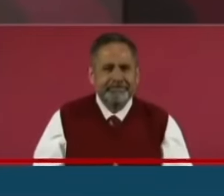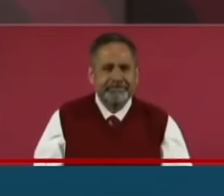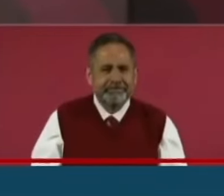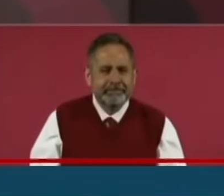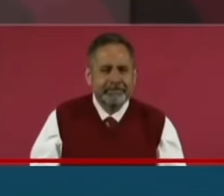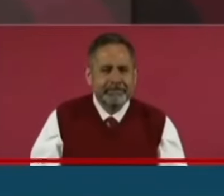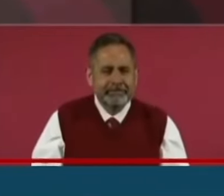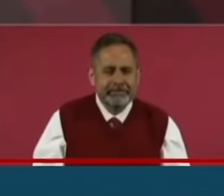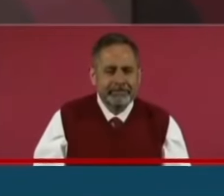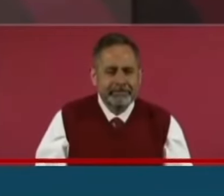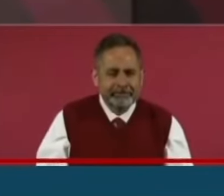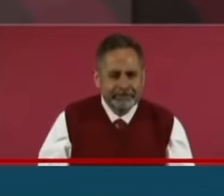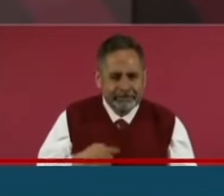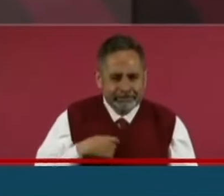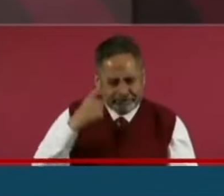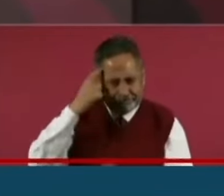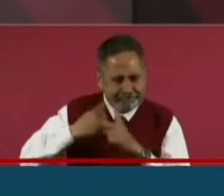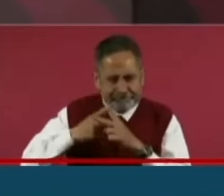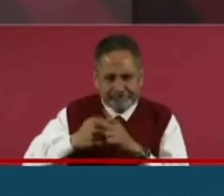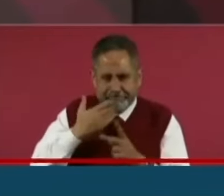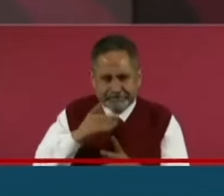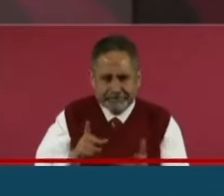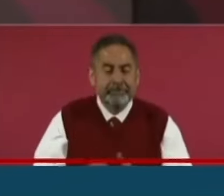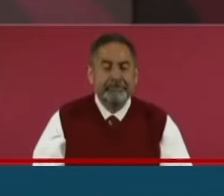They have it there.